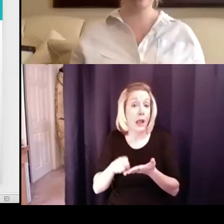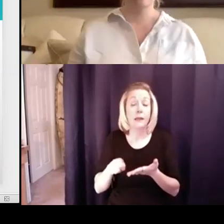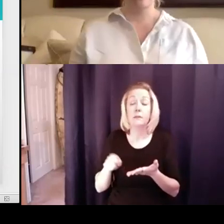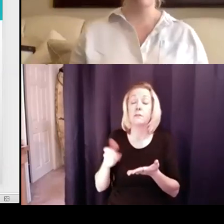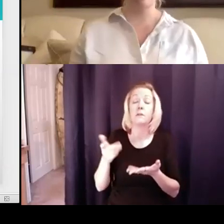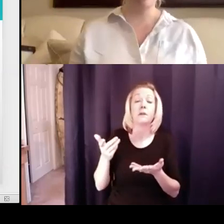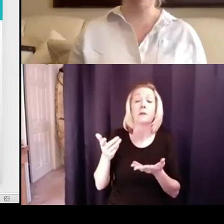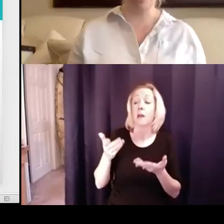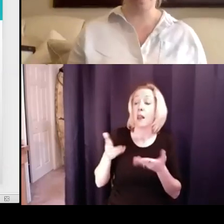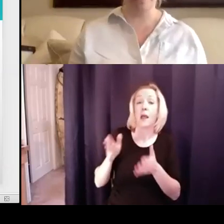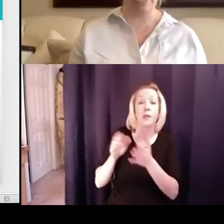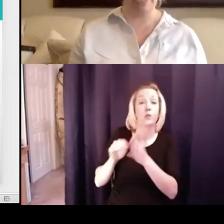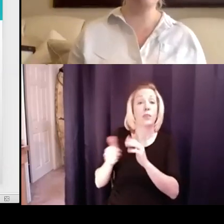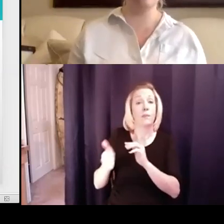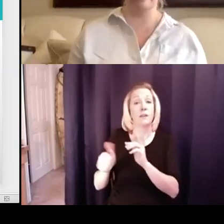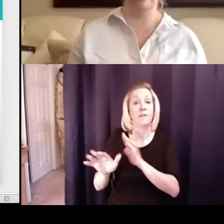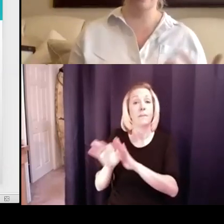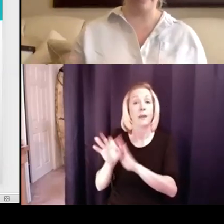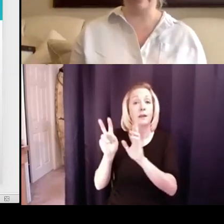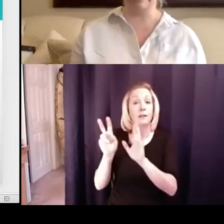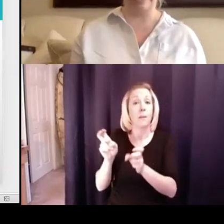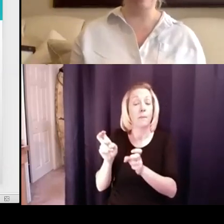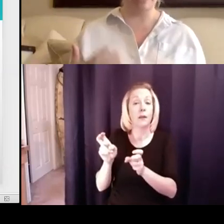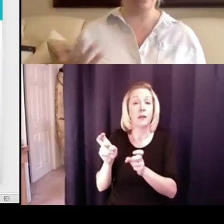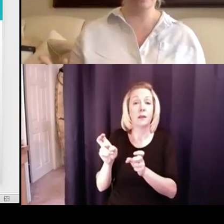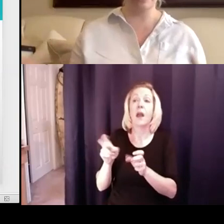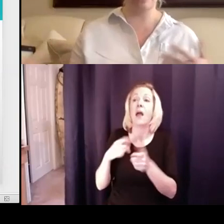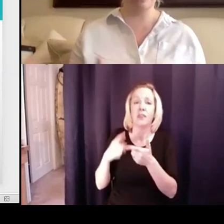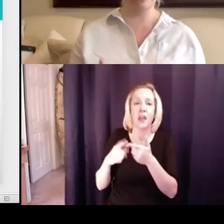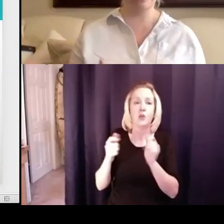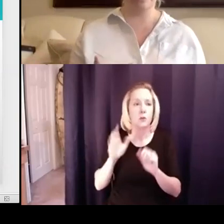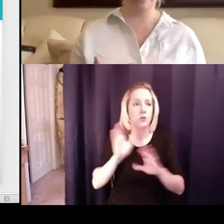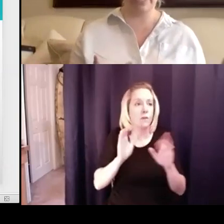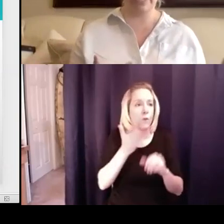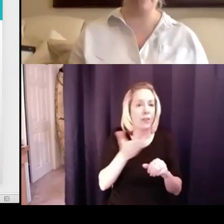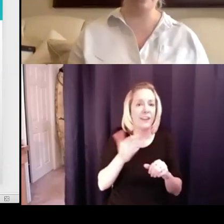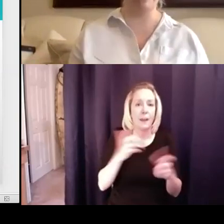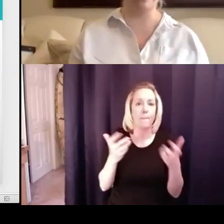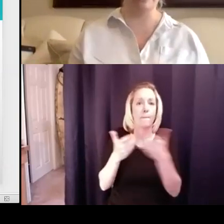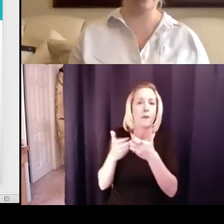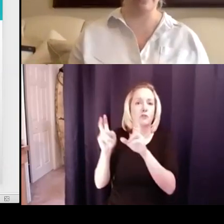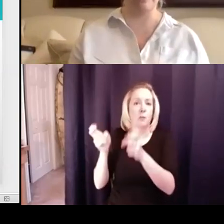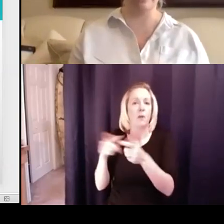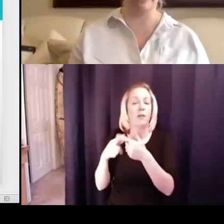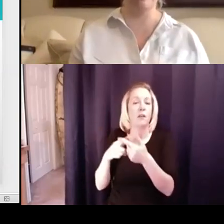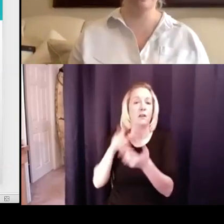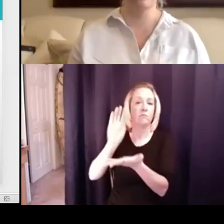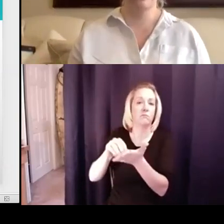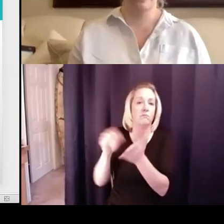topic, and maybe you go around the house and find items that go with that topic so you can attach them to the pages and write